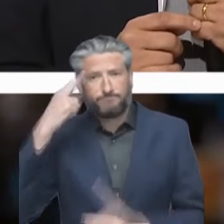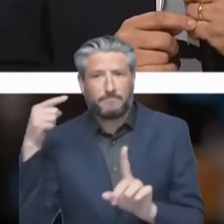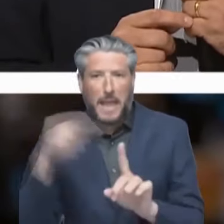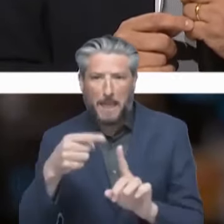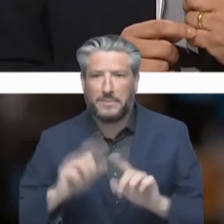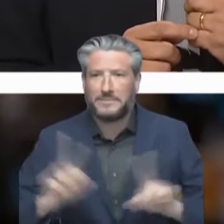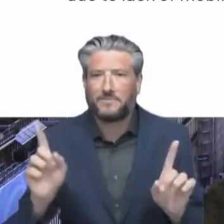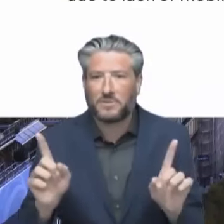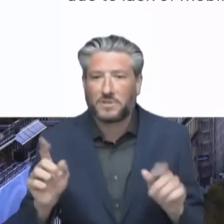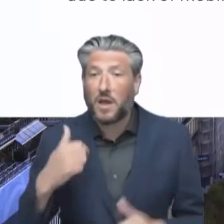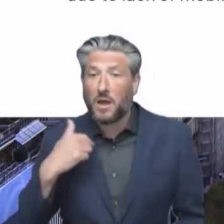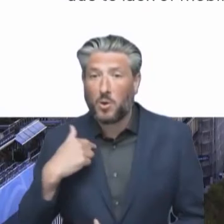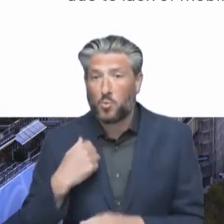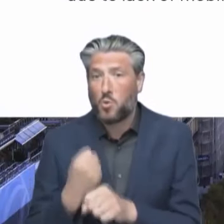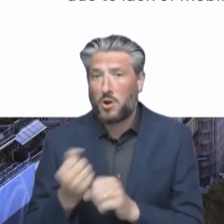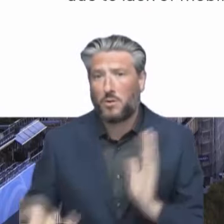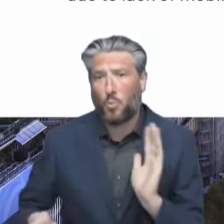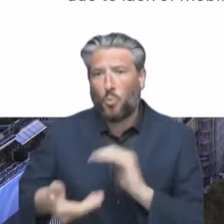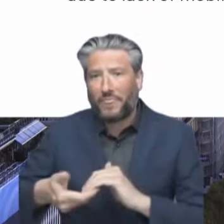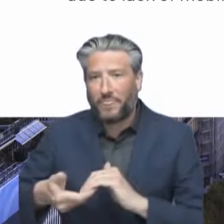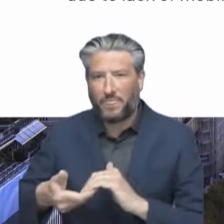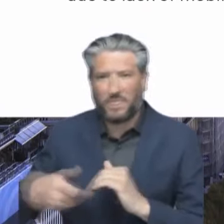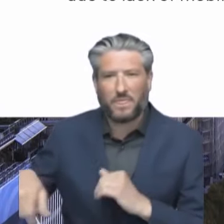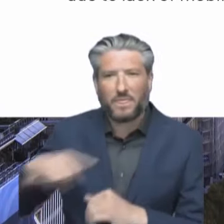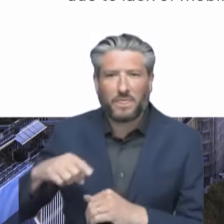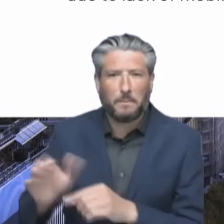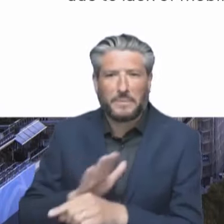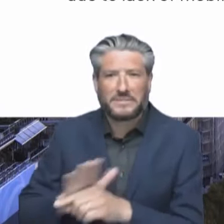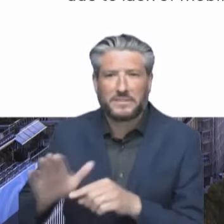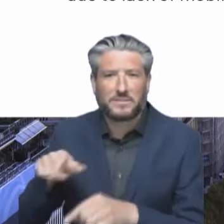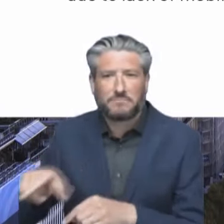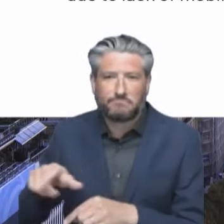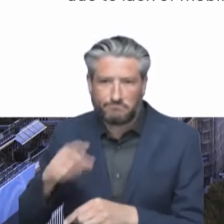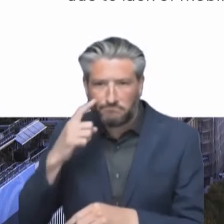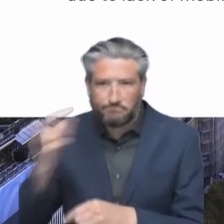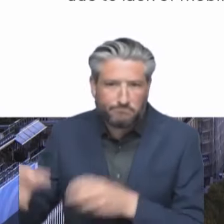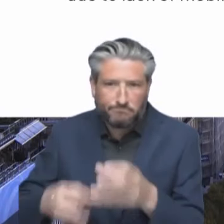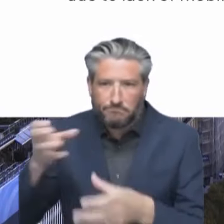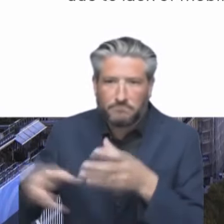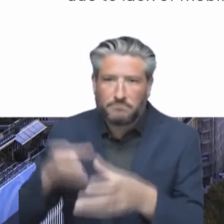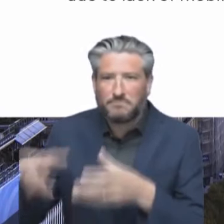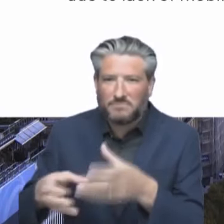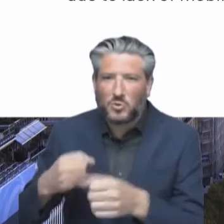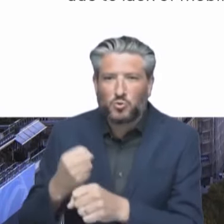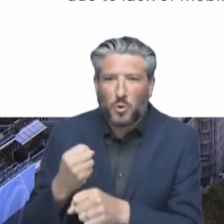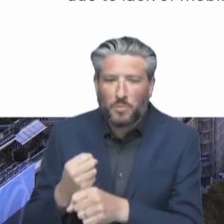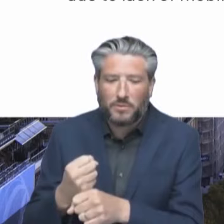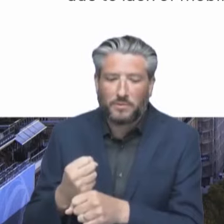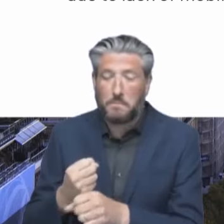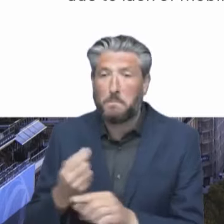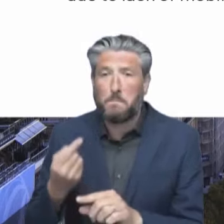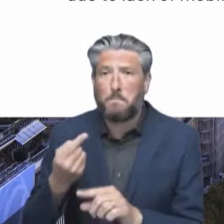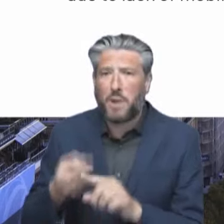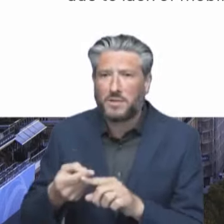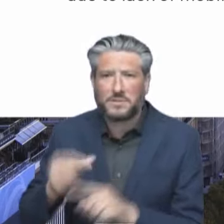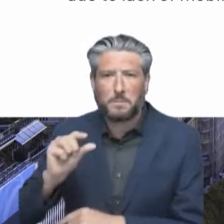employment agency and a microcredit agency, which is called ADIE, in order to propose